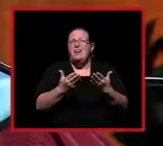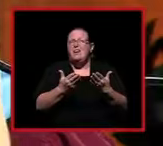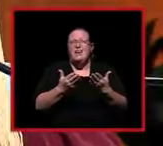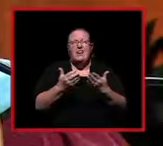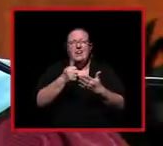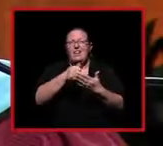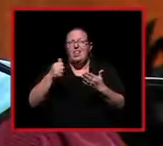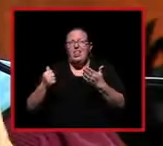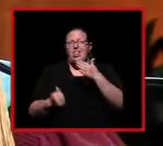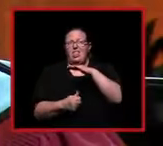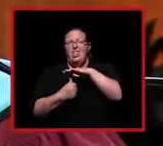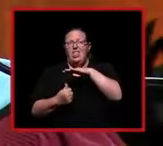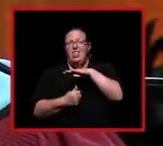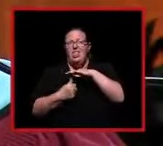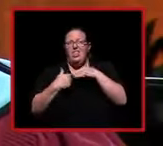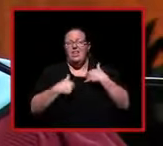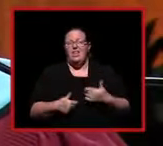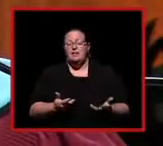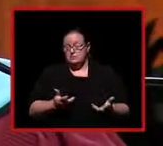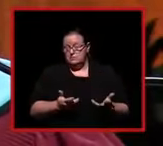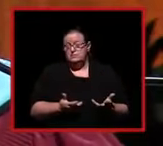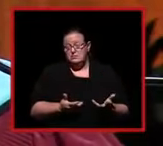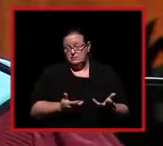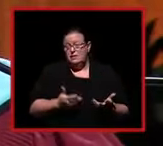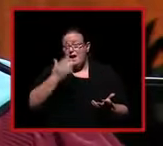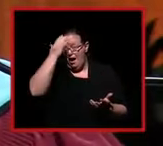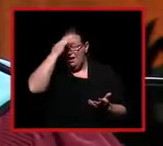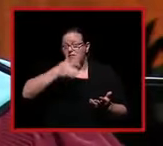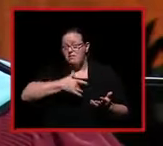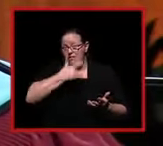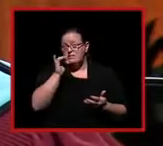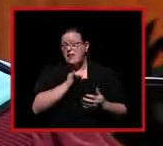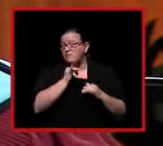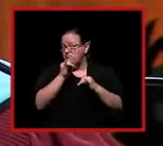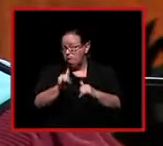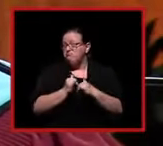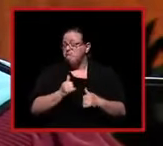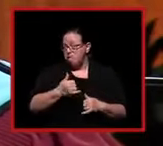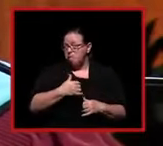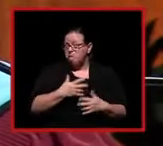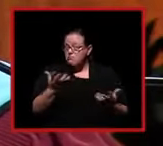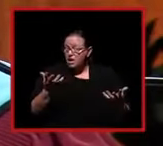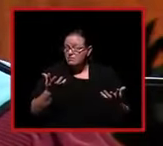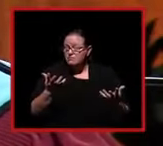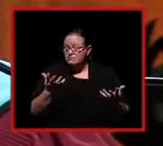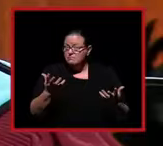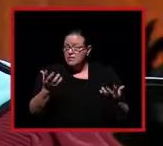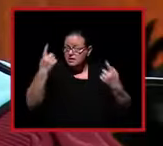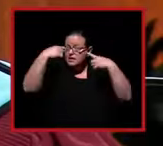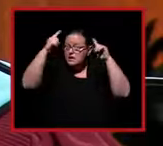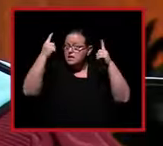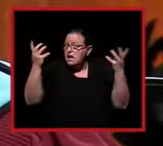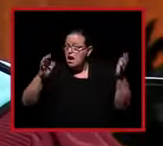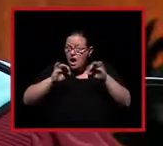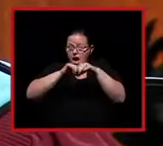basement. Yeah, I know what that feels like. We talked about success, right?